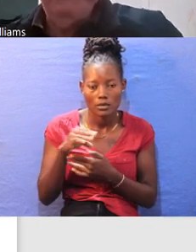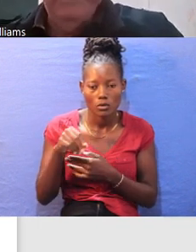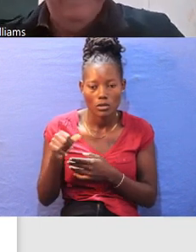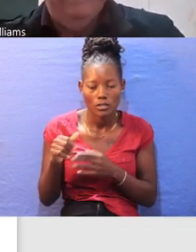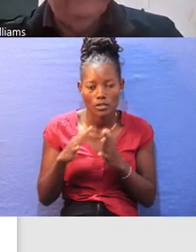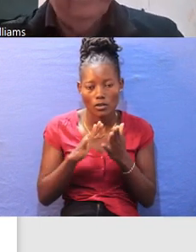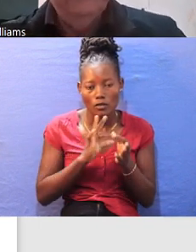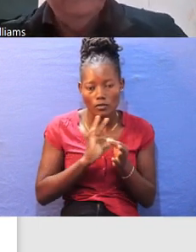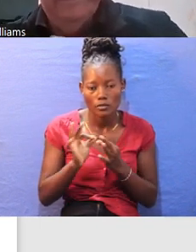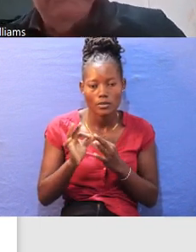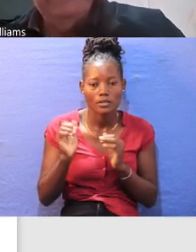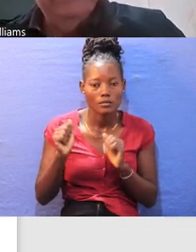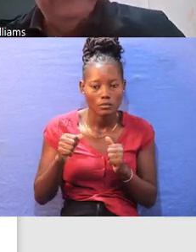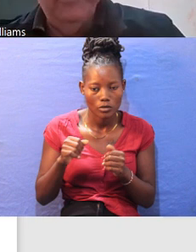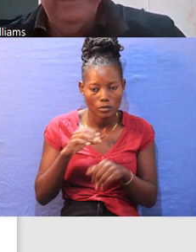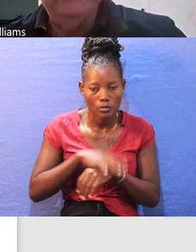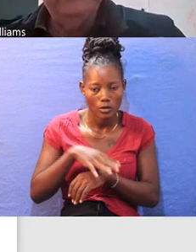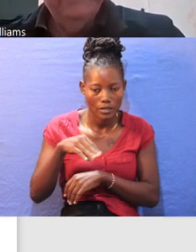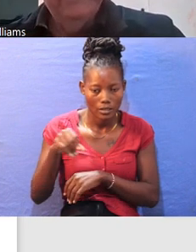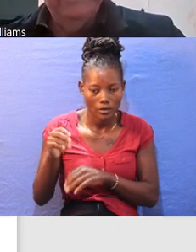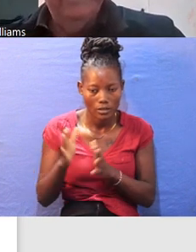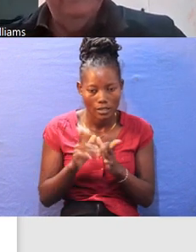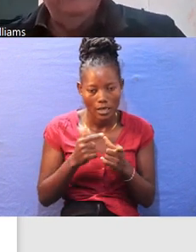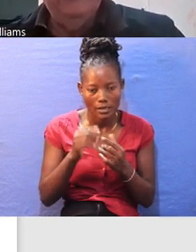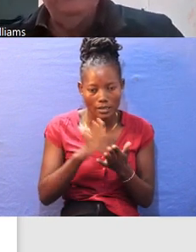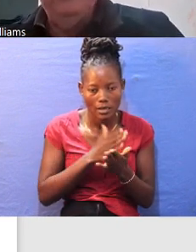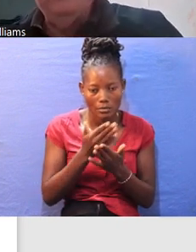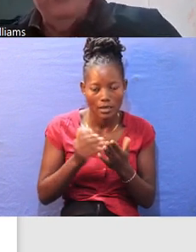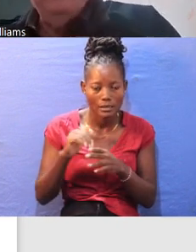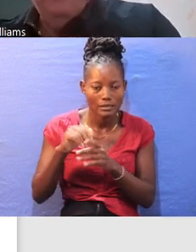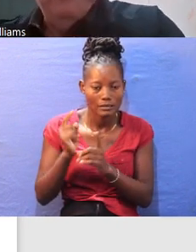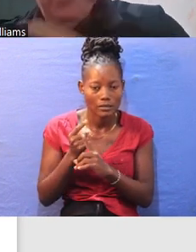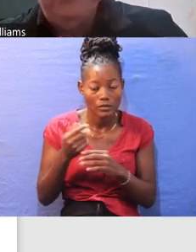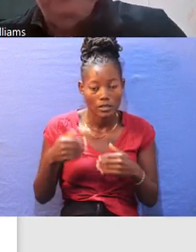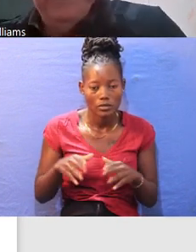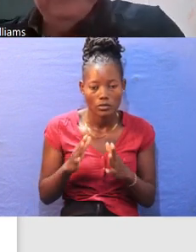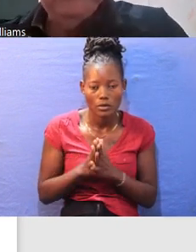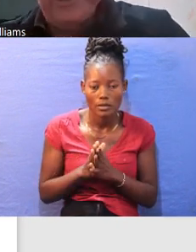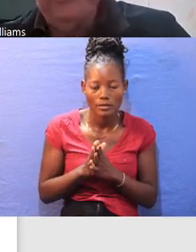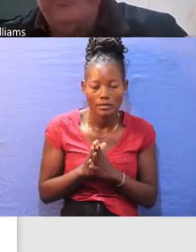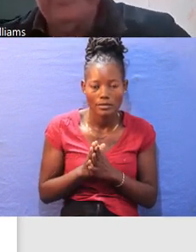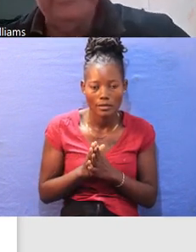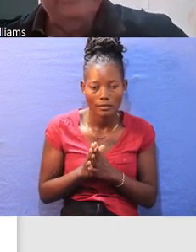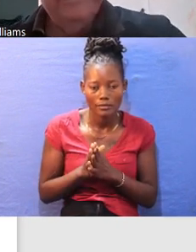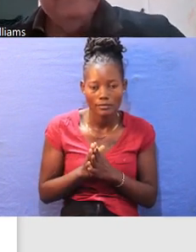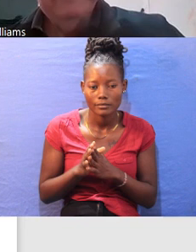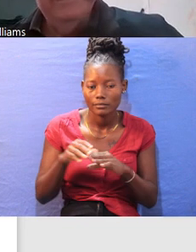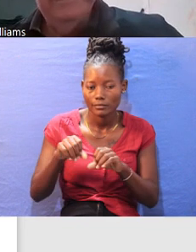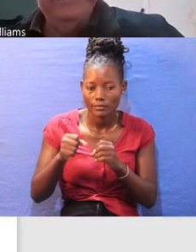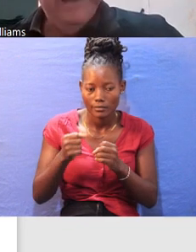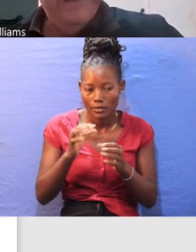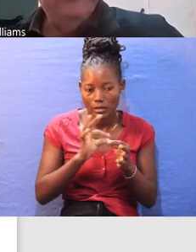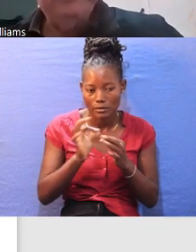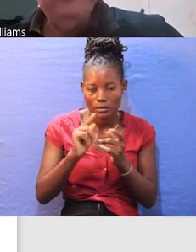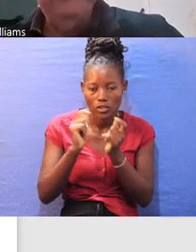quality and apply it in many different ways. Agility is nothing more than broken speed changing direction.